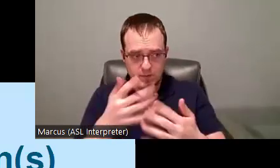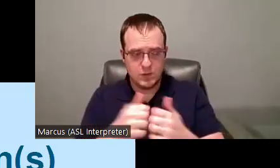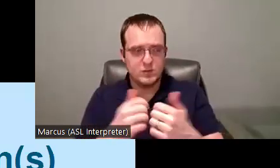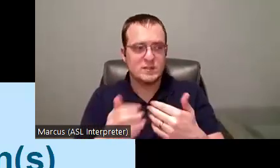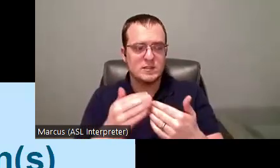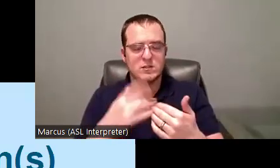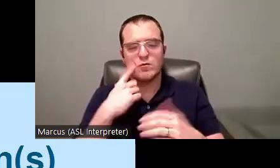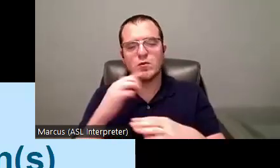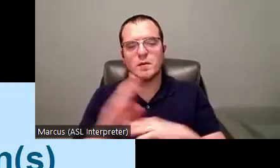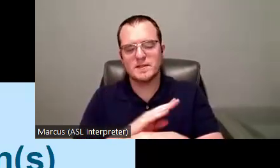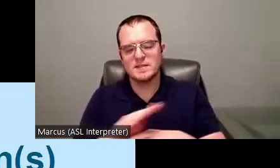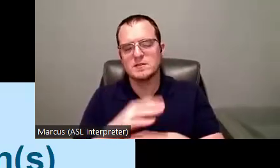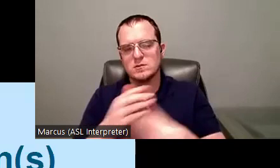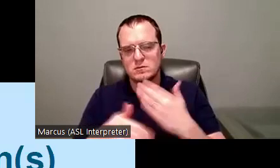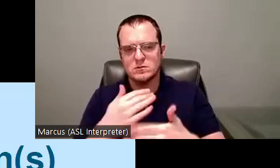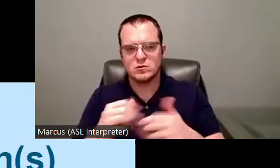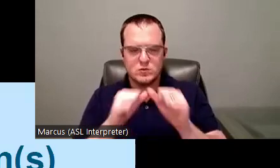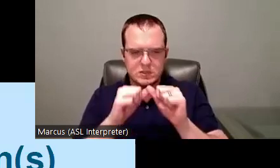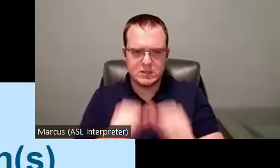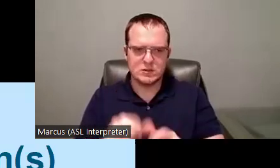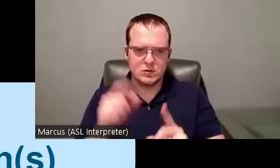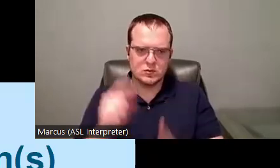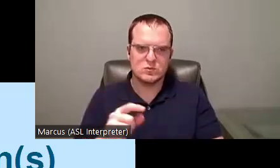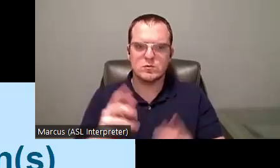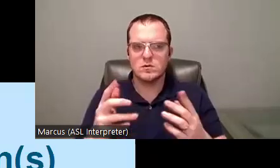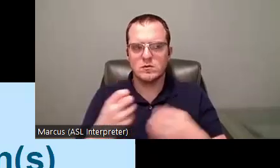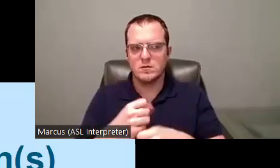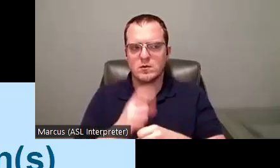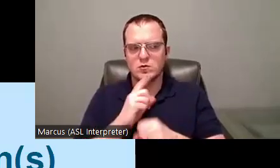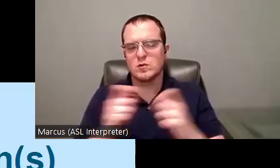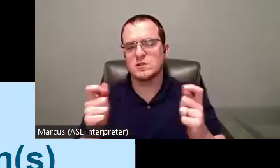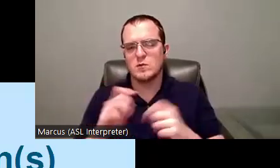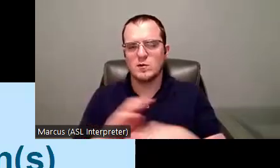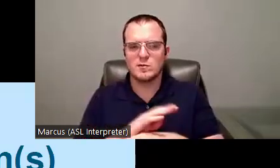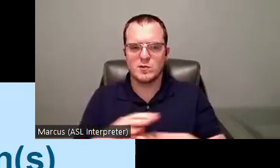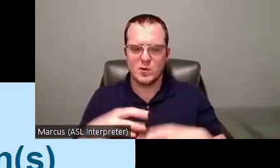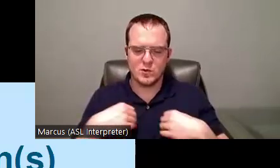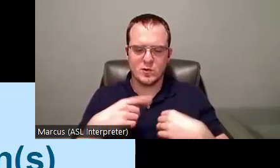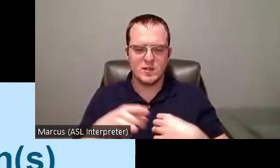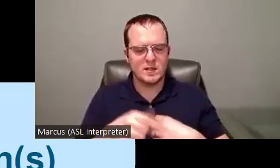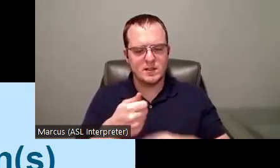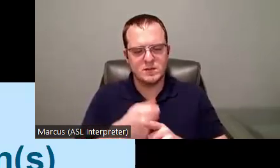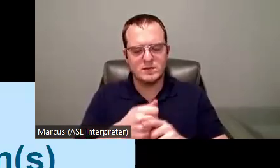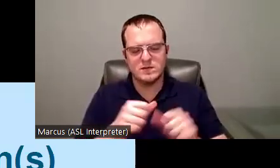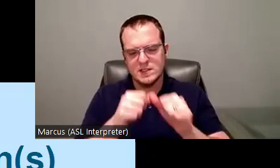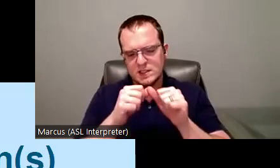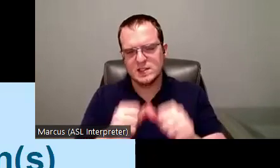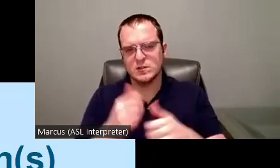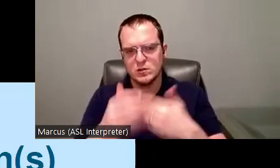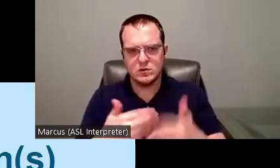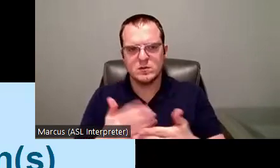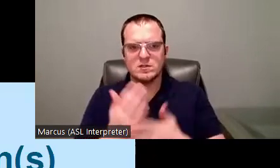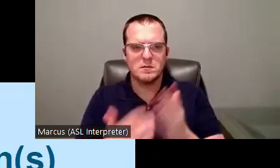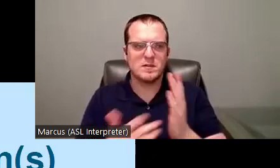the businesses to continue with, that it's something that the small business owner can continue to do. Some of the